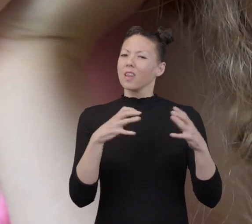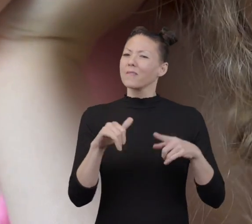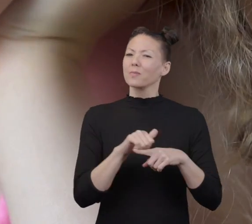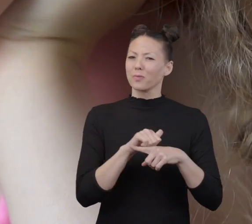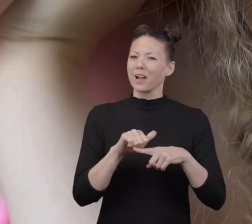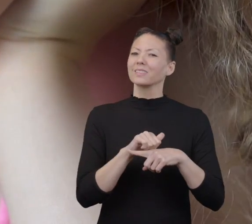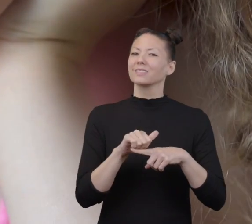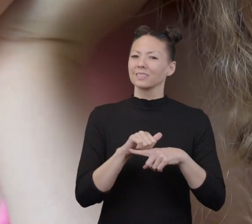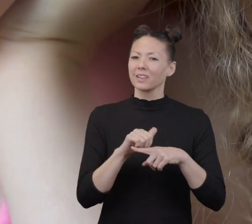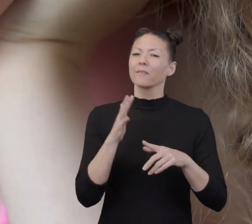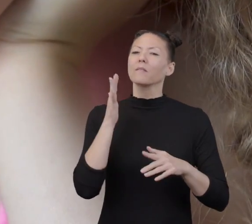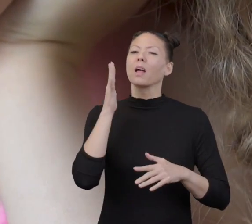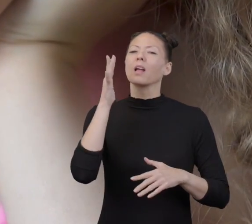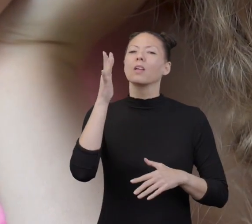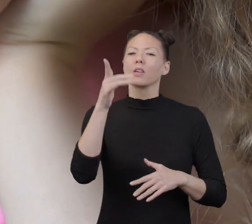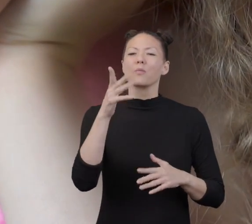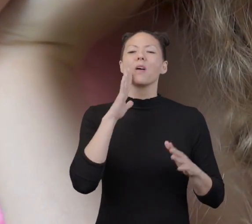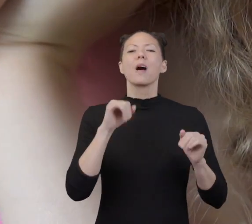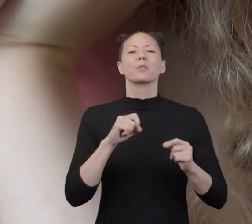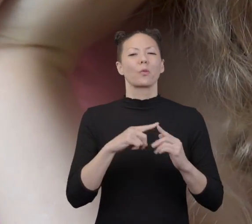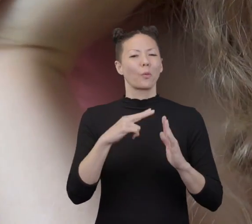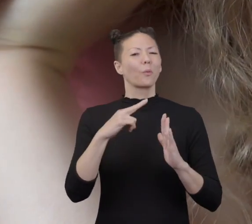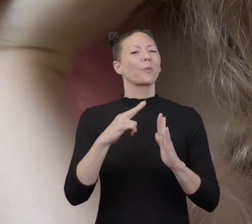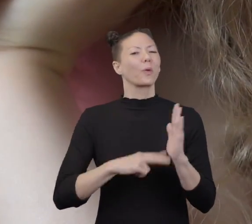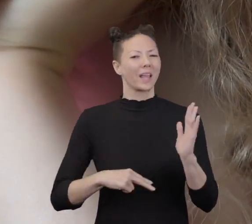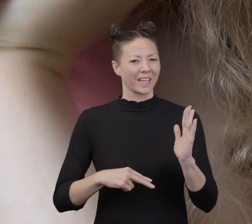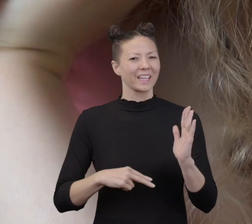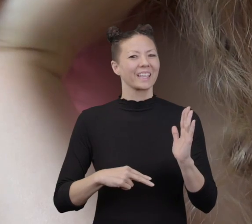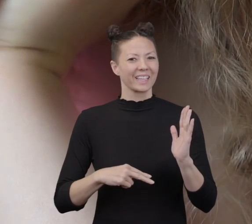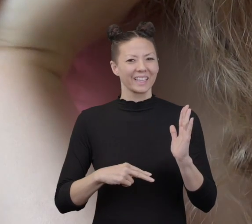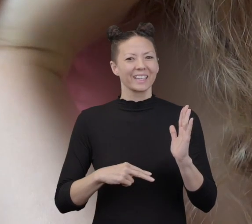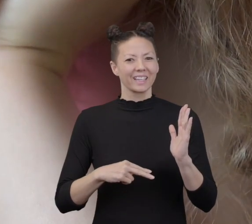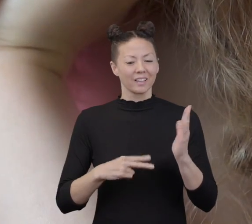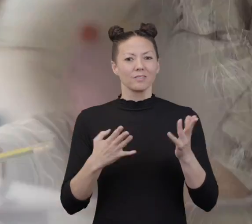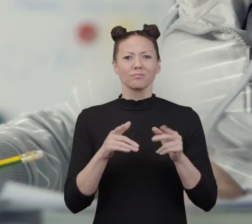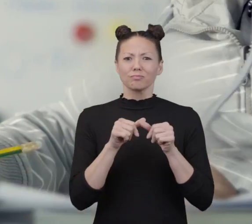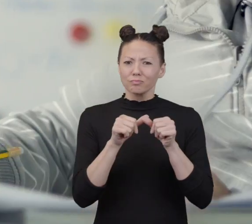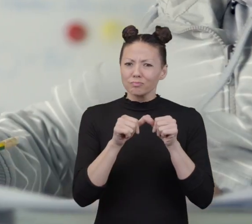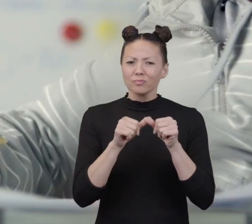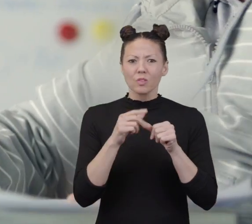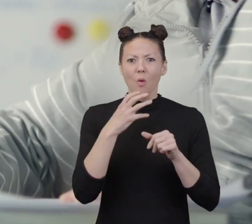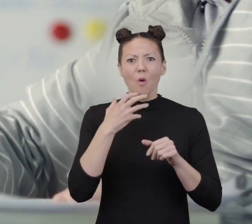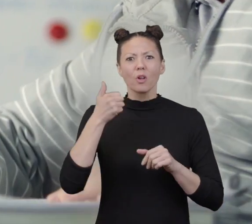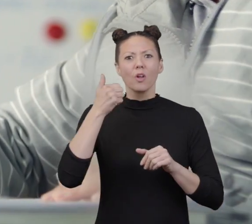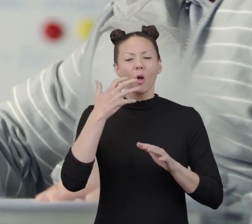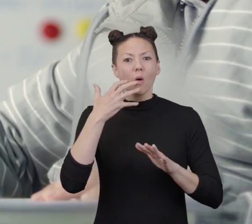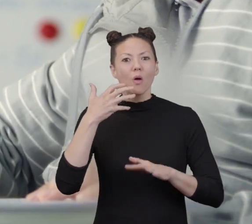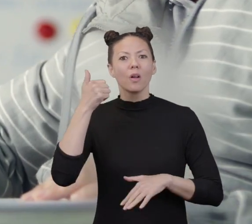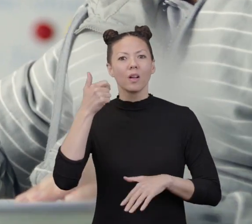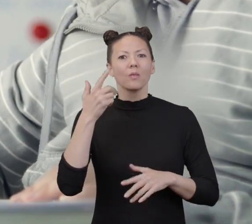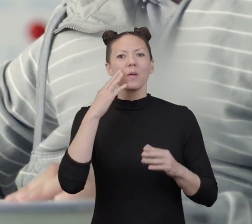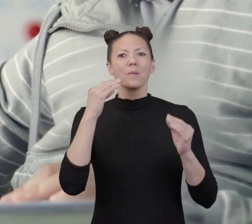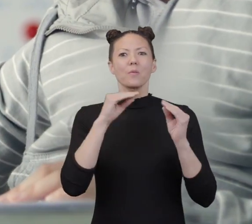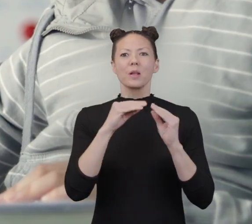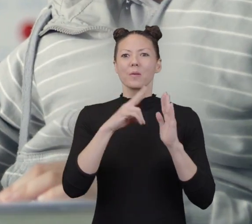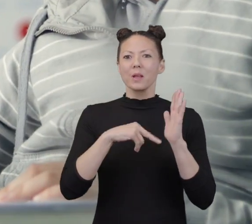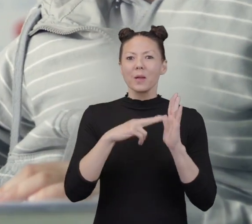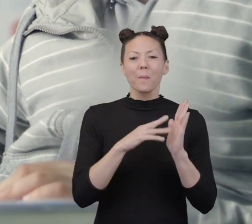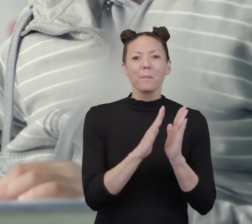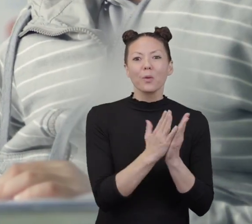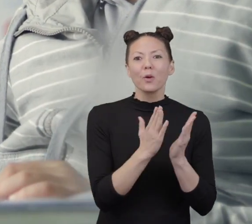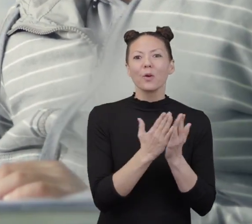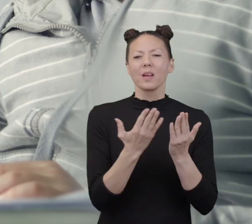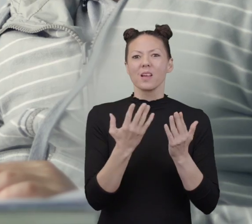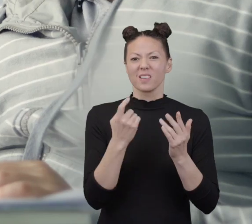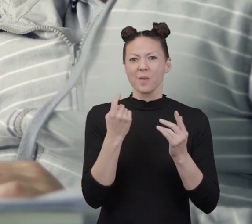of practice, but eventually you were able to read too. As you continue to get older, you will likely